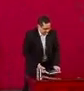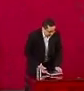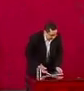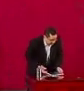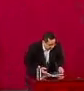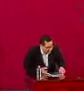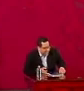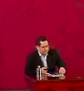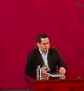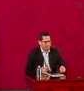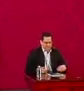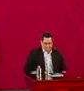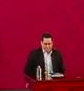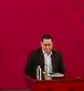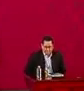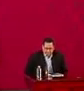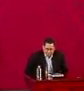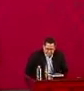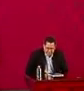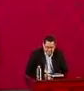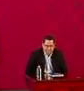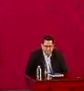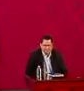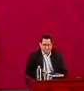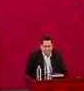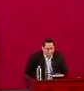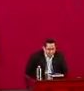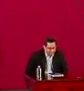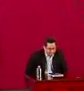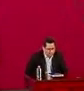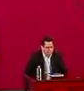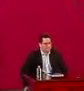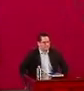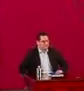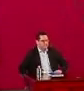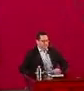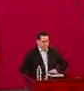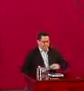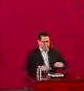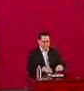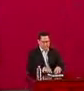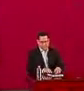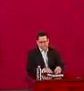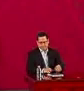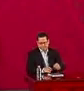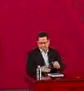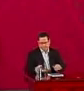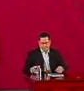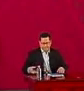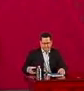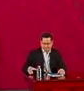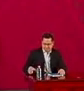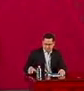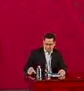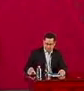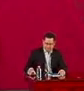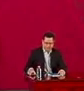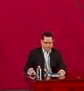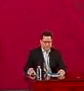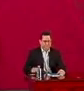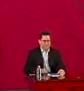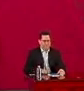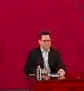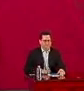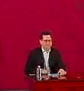Well, good evening, everyone. It is 7 p.m. now of April 10th